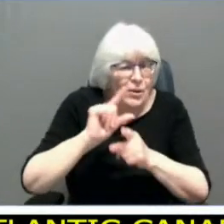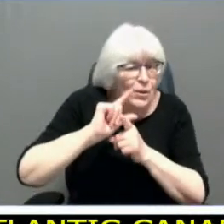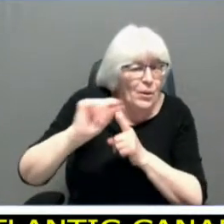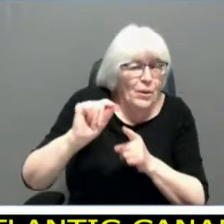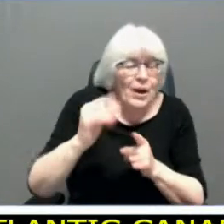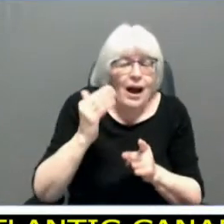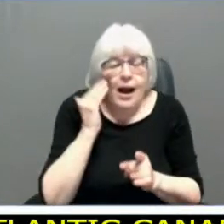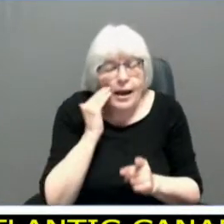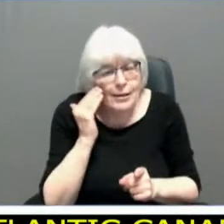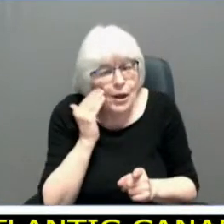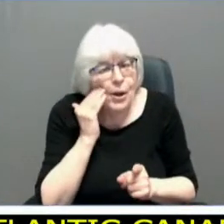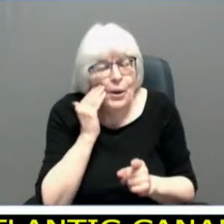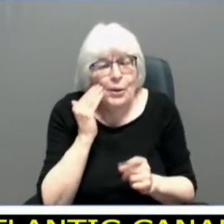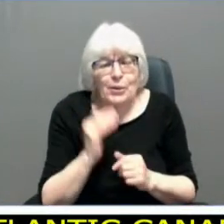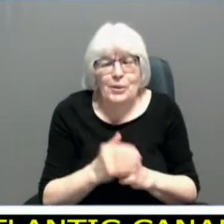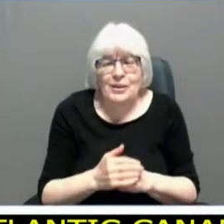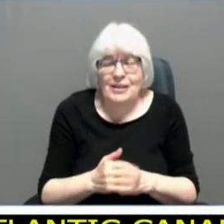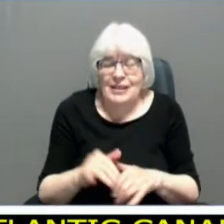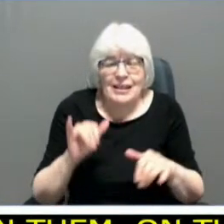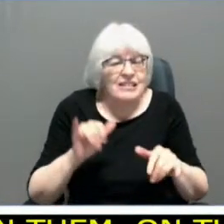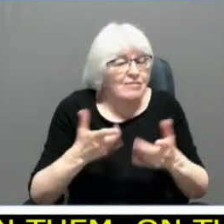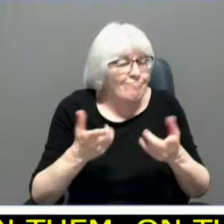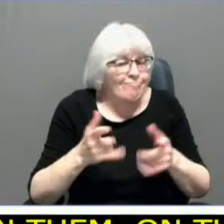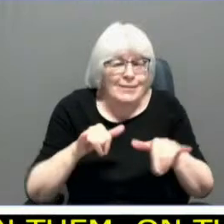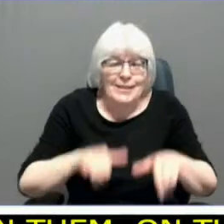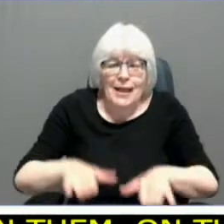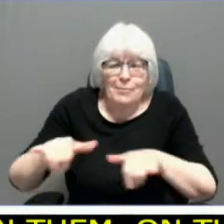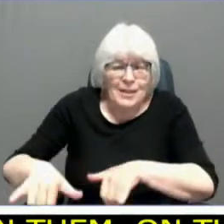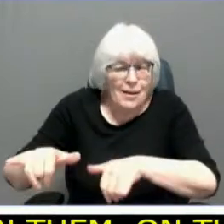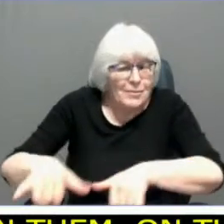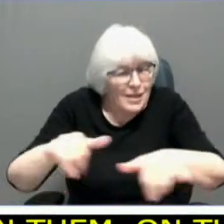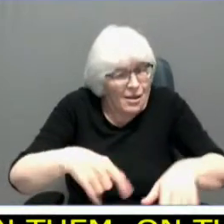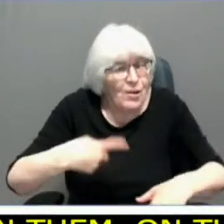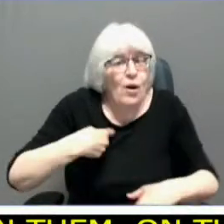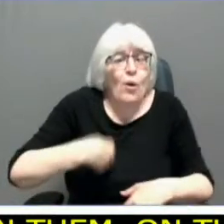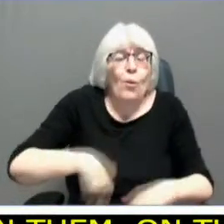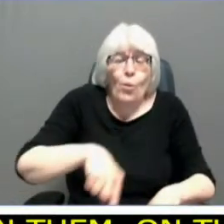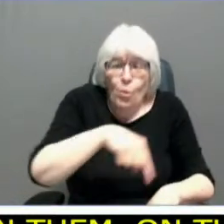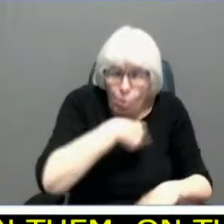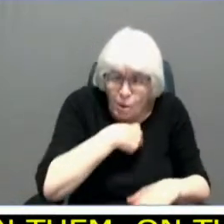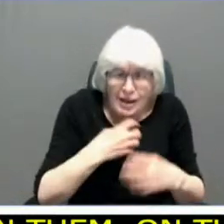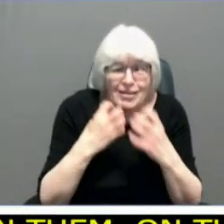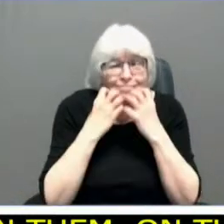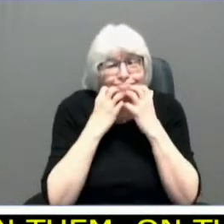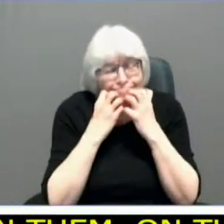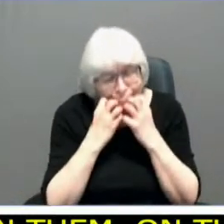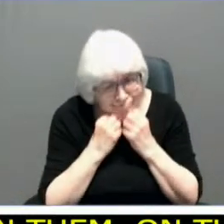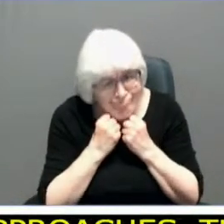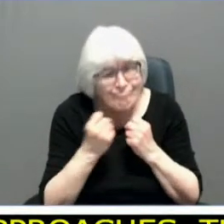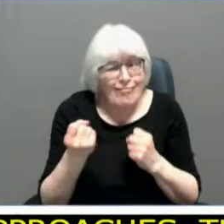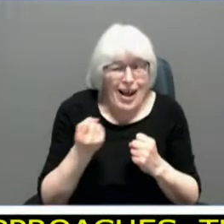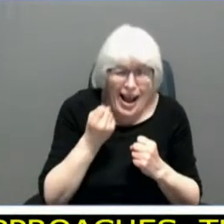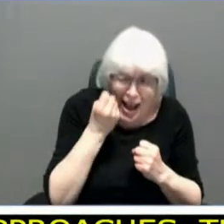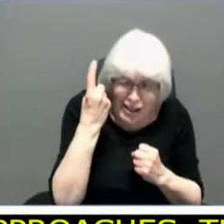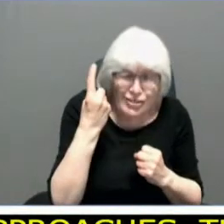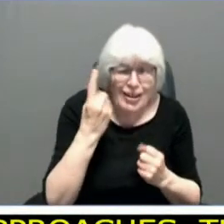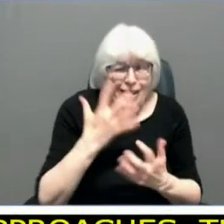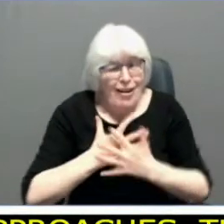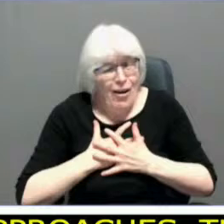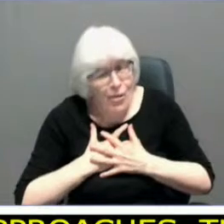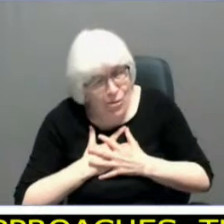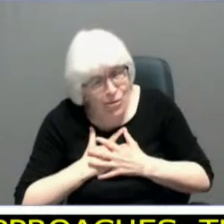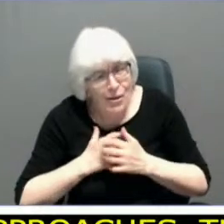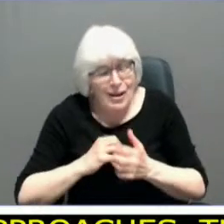is the same, that we all care, we understand and are compassionate about how this is impacting the daily lives